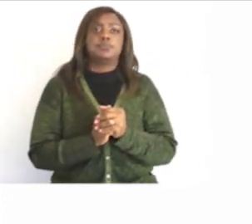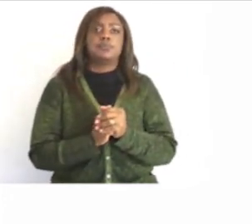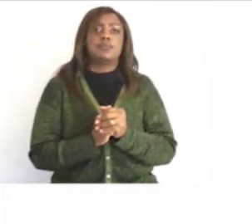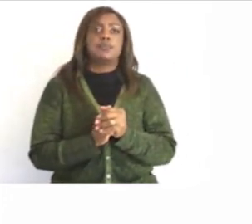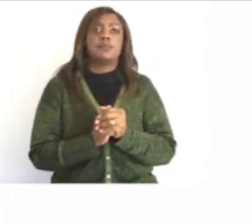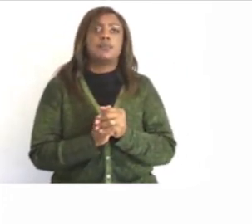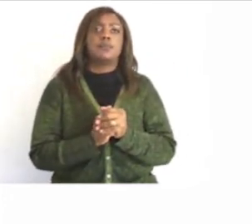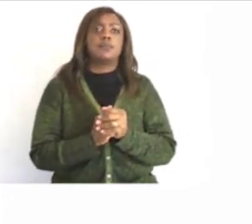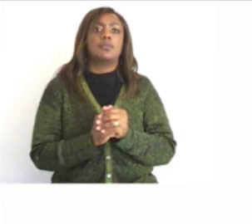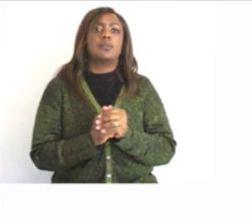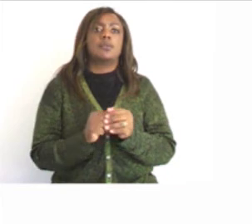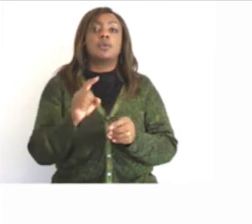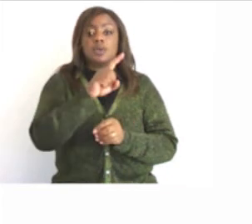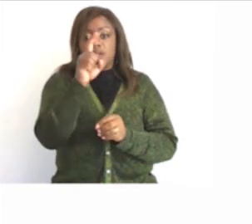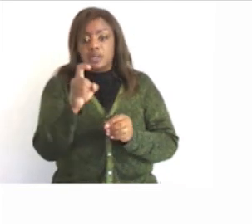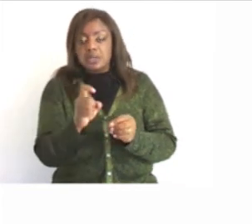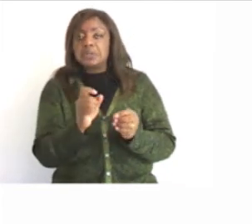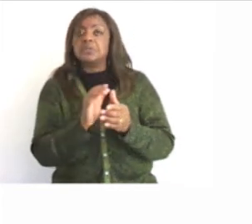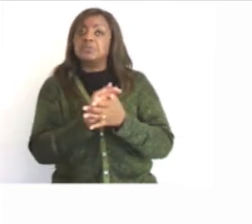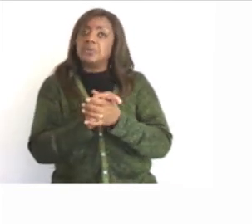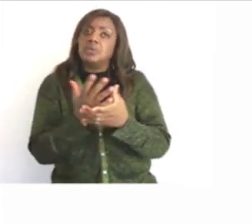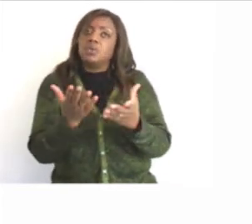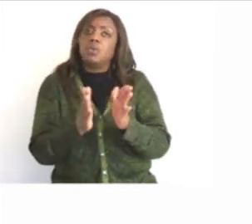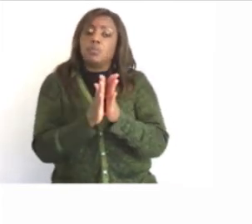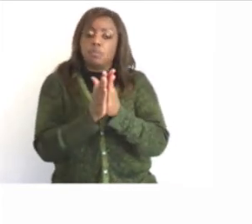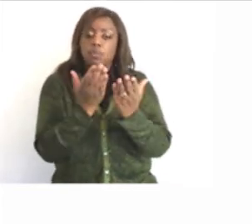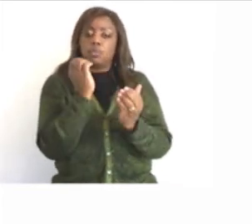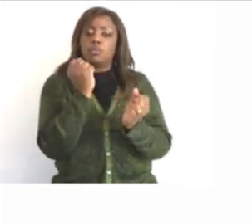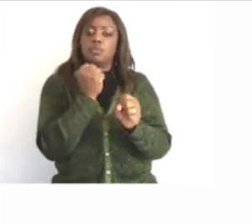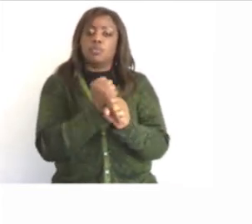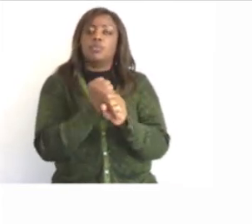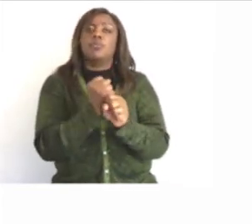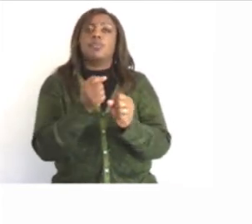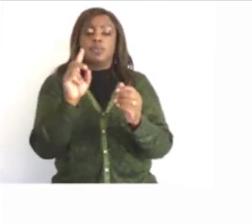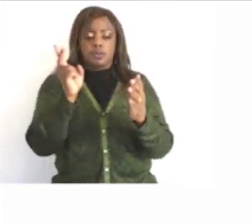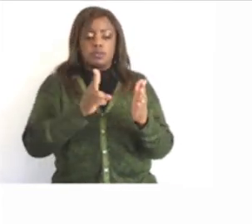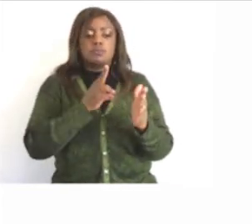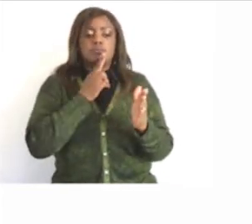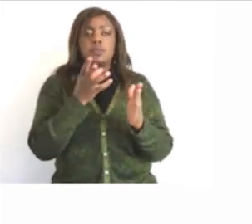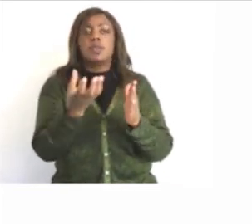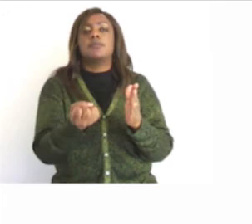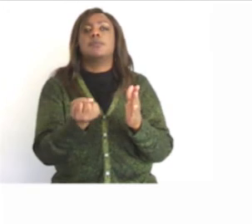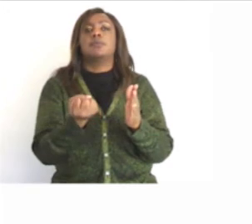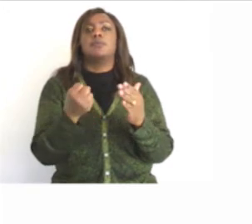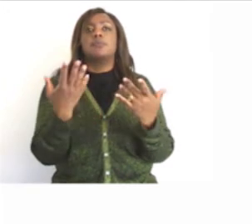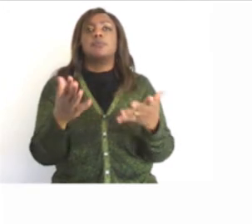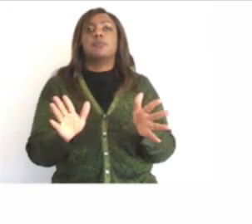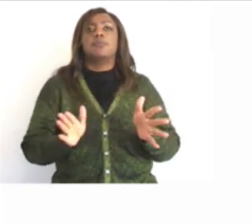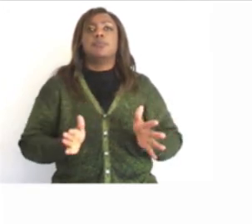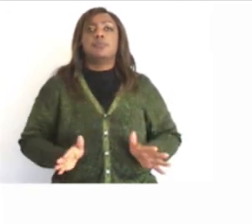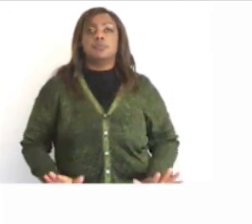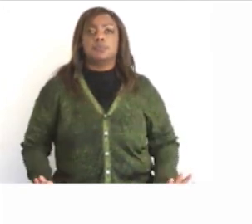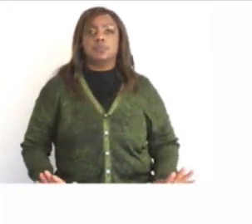you are using at your school, and then you try to see what is that change, and then you just write it down. Good. When you're done with a girl,